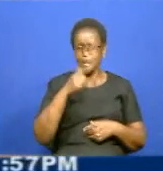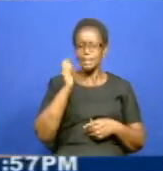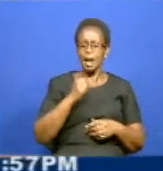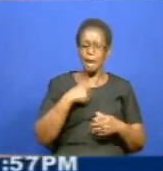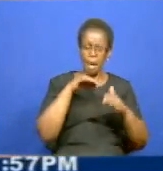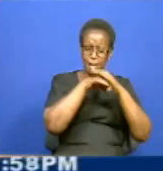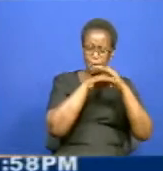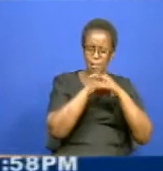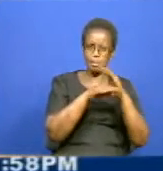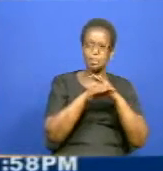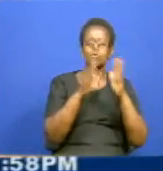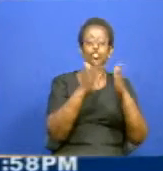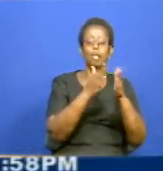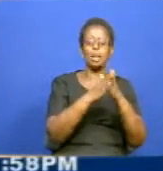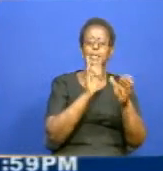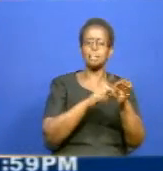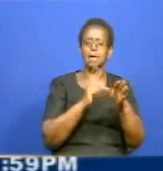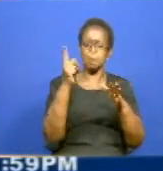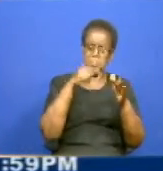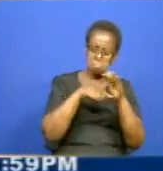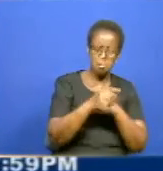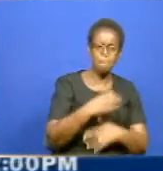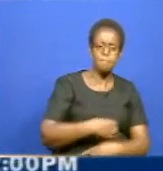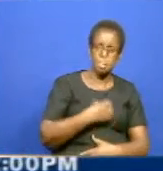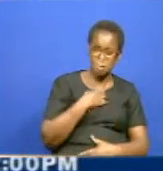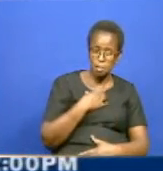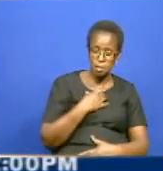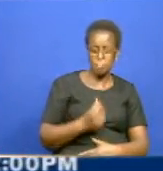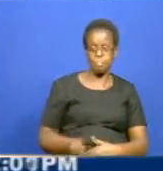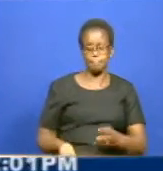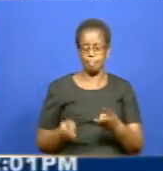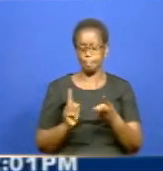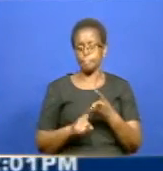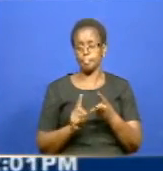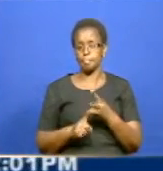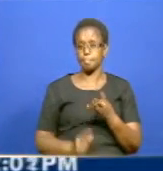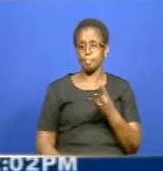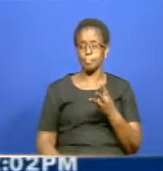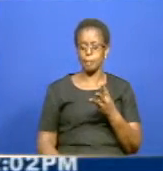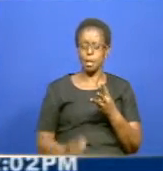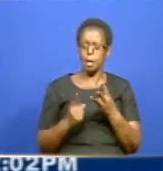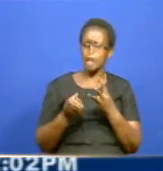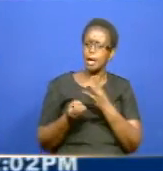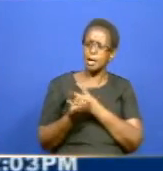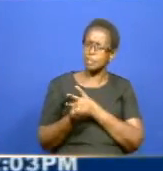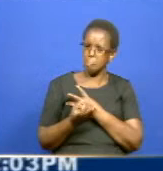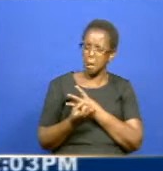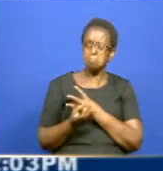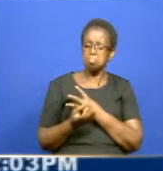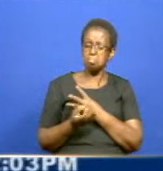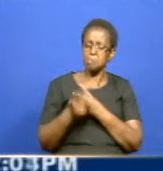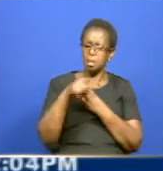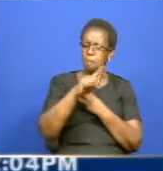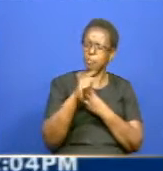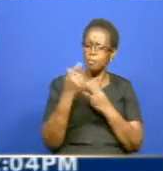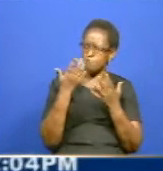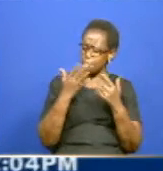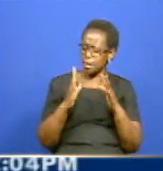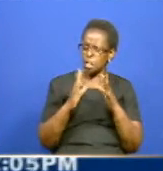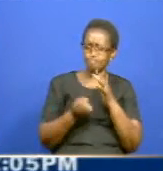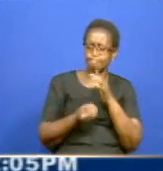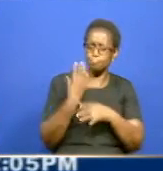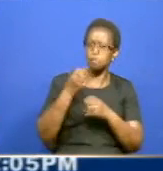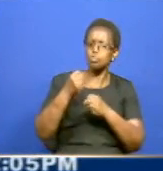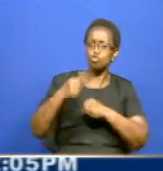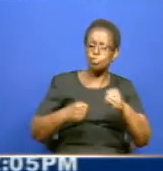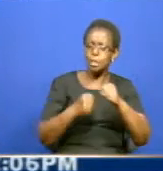while visiting the animal orphanage. And 3, explain strategies put in place to ensure